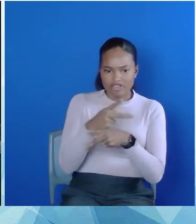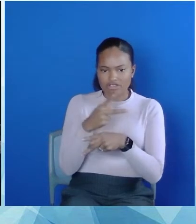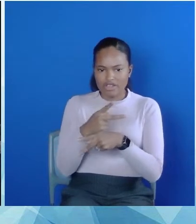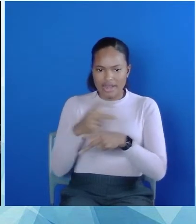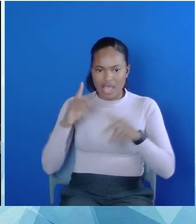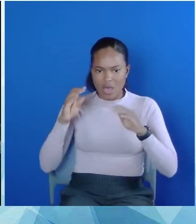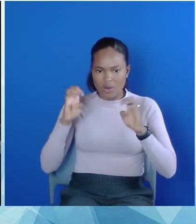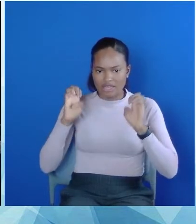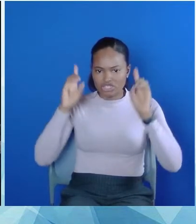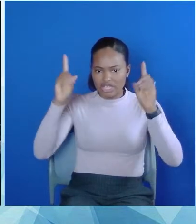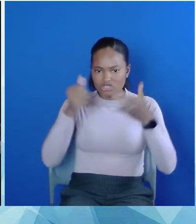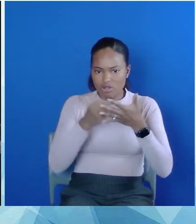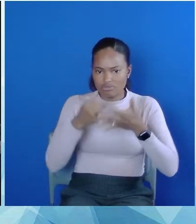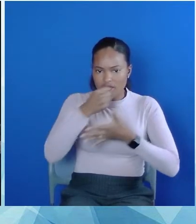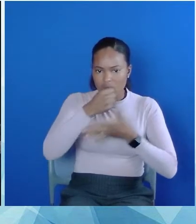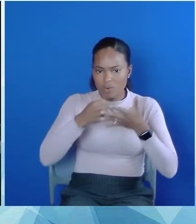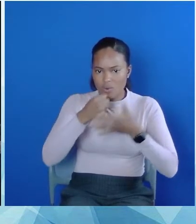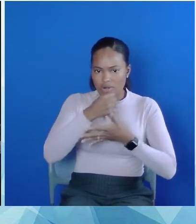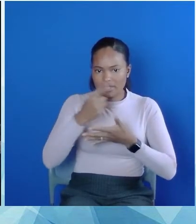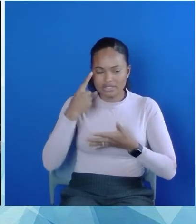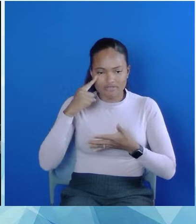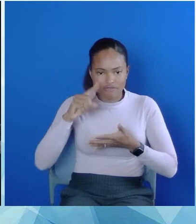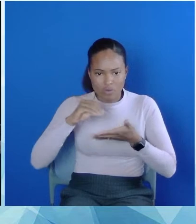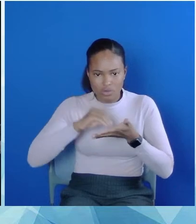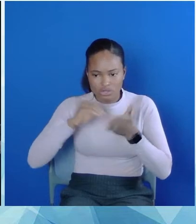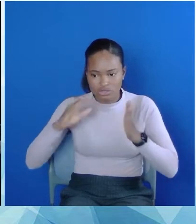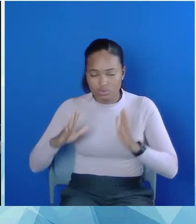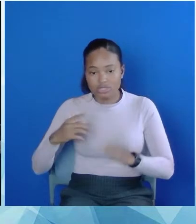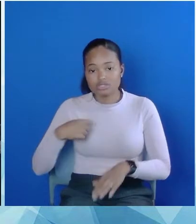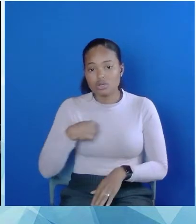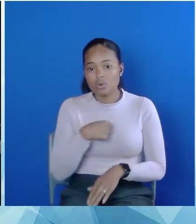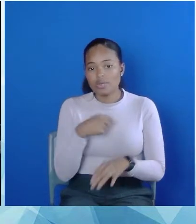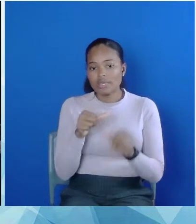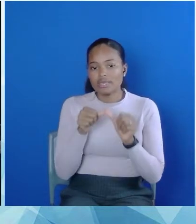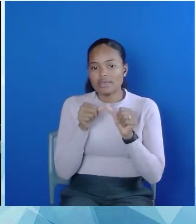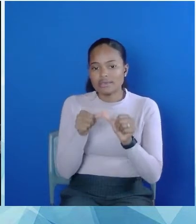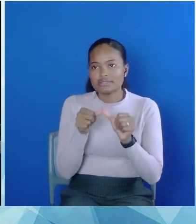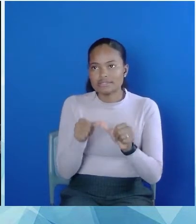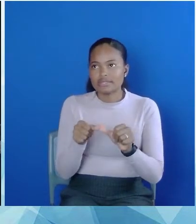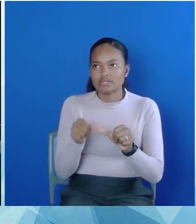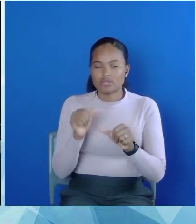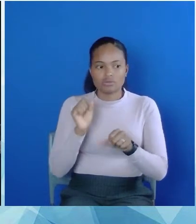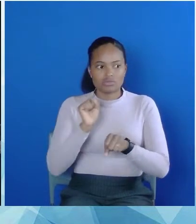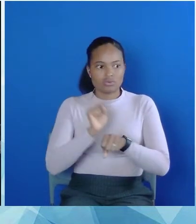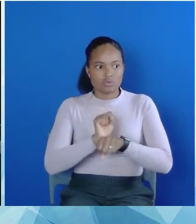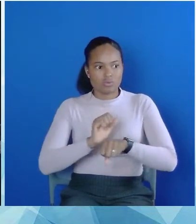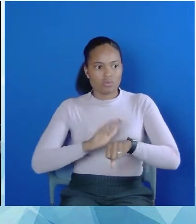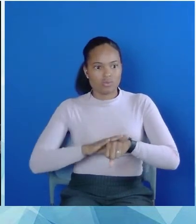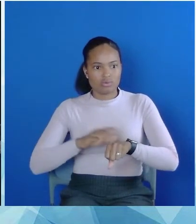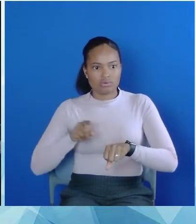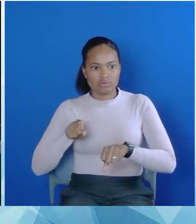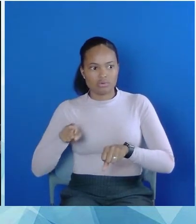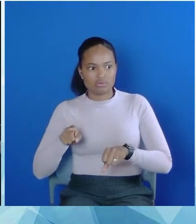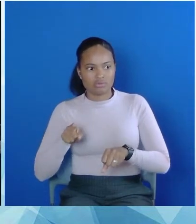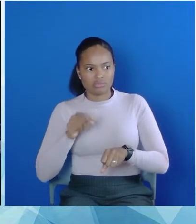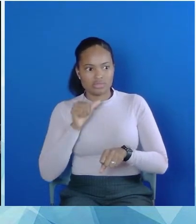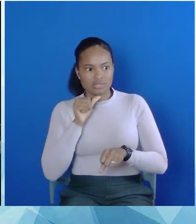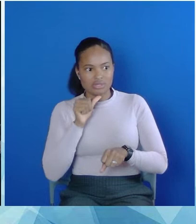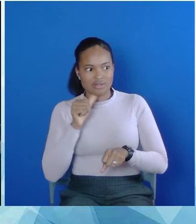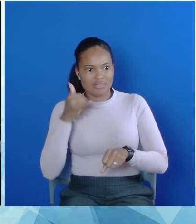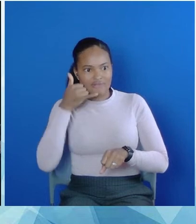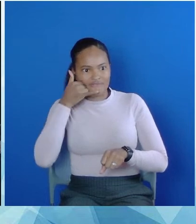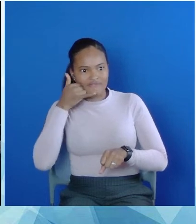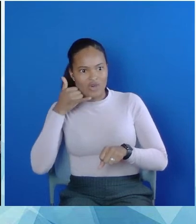students, we continue to work on addressing... This is not a valid menu option.